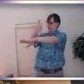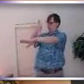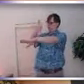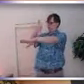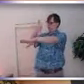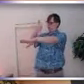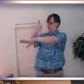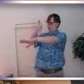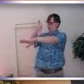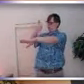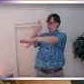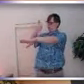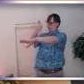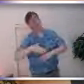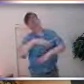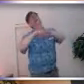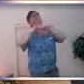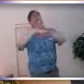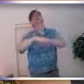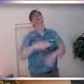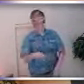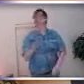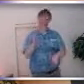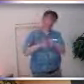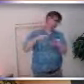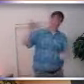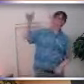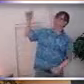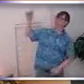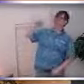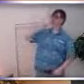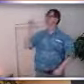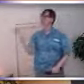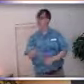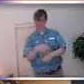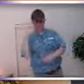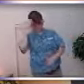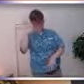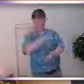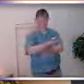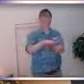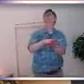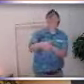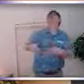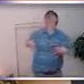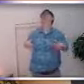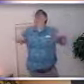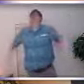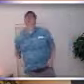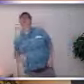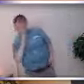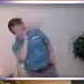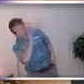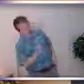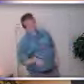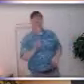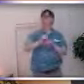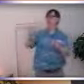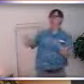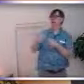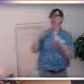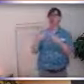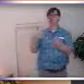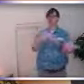be fearful. That's right. You're brainwashed into thinking that fear is real and we have